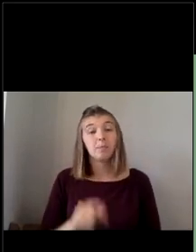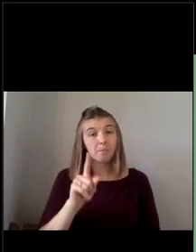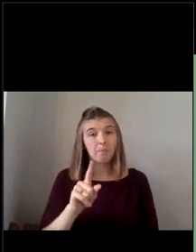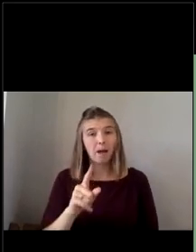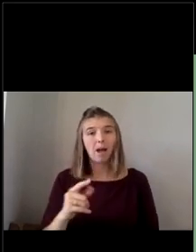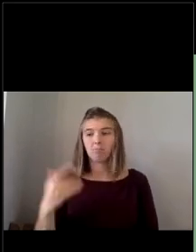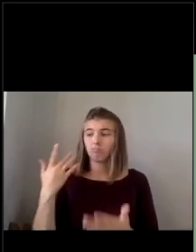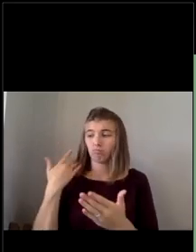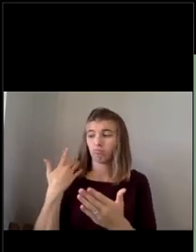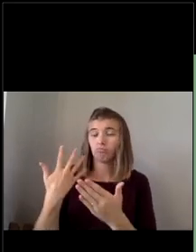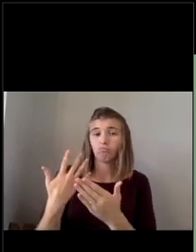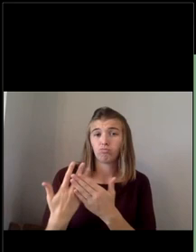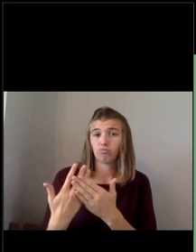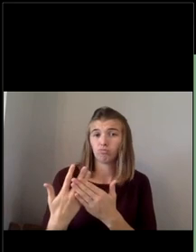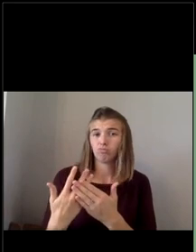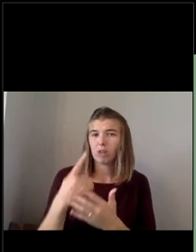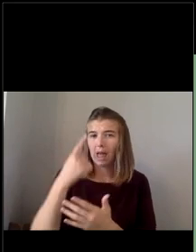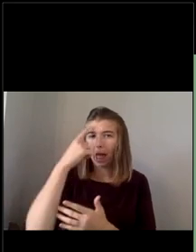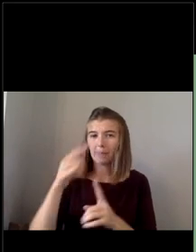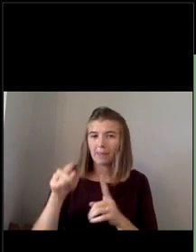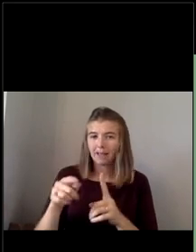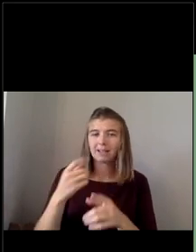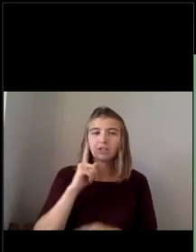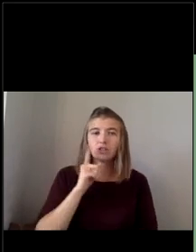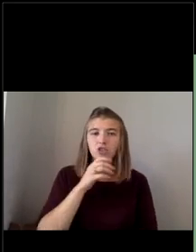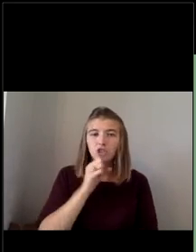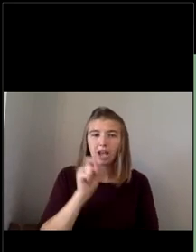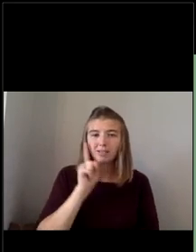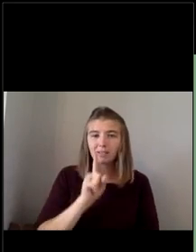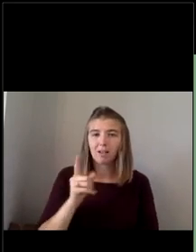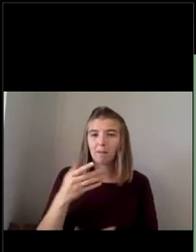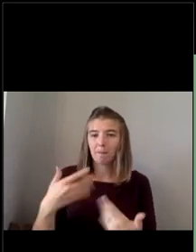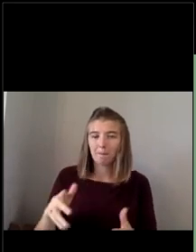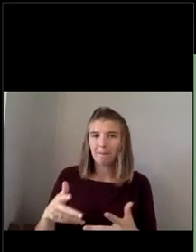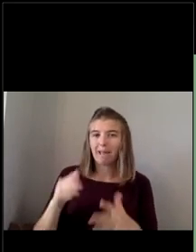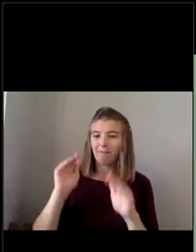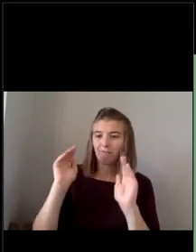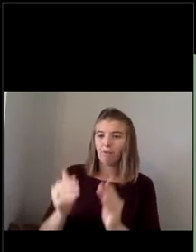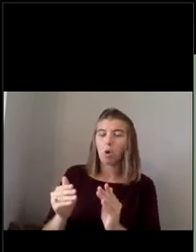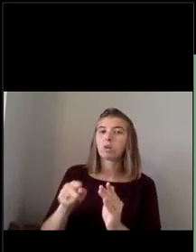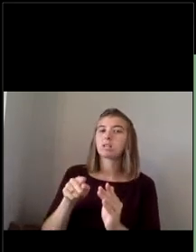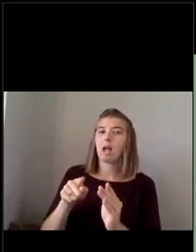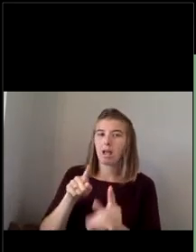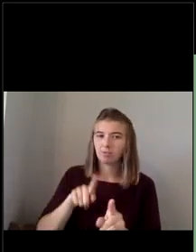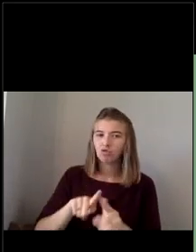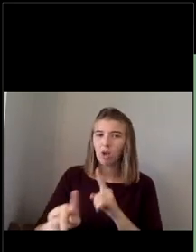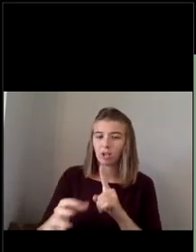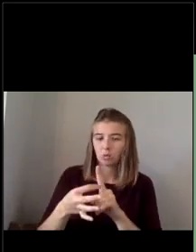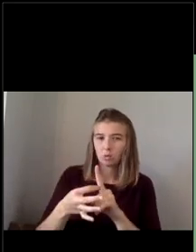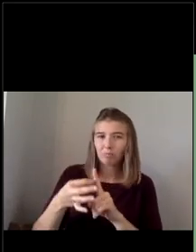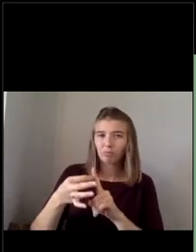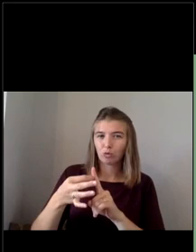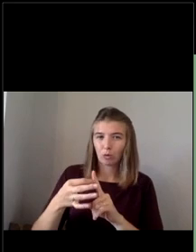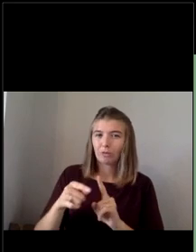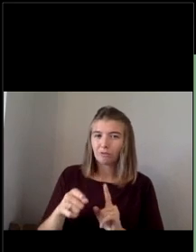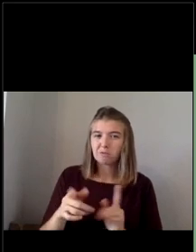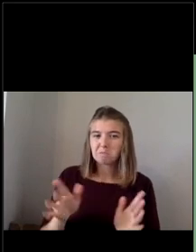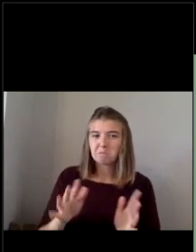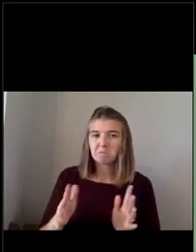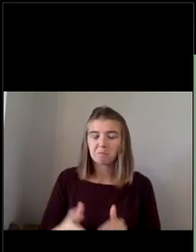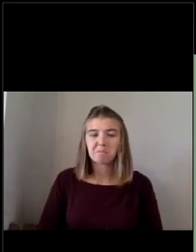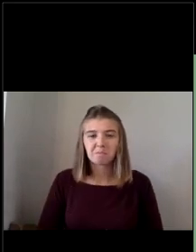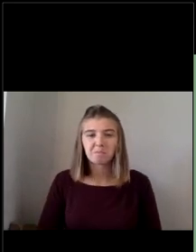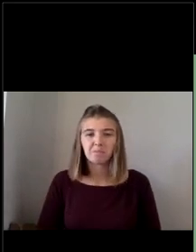to try and address this, but that can also be a source of isolation. The next thing is